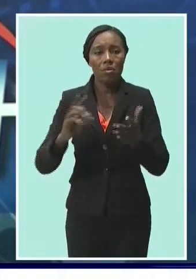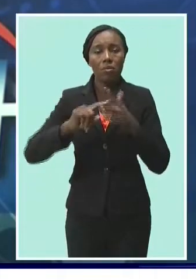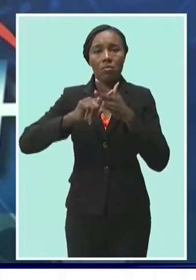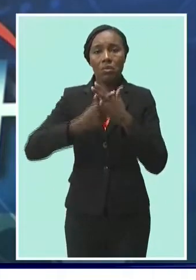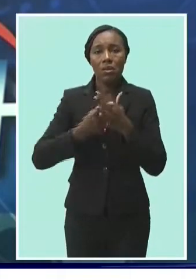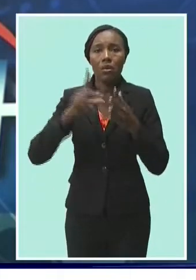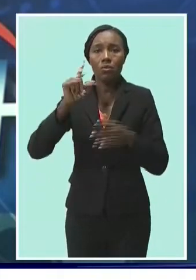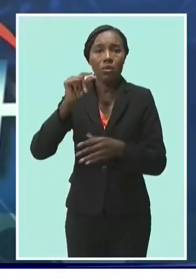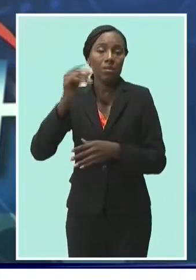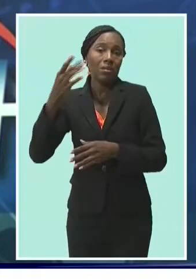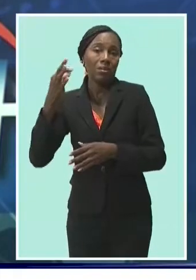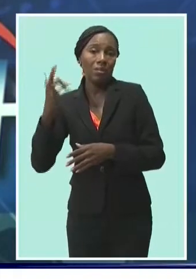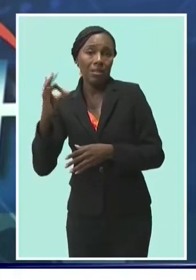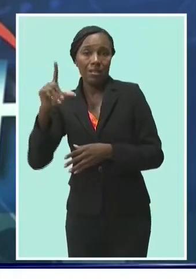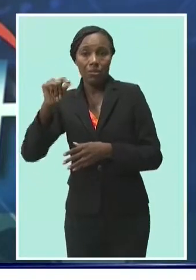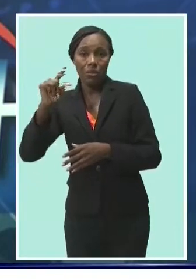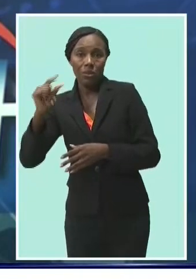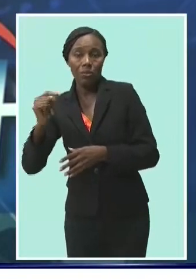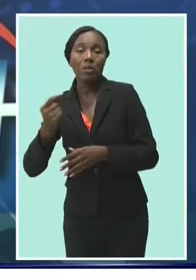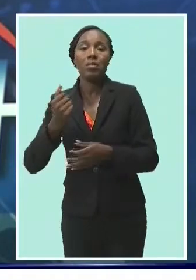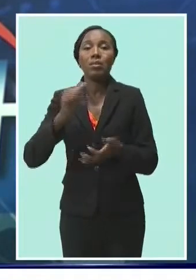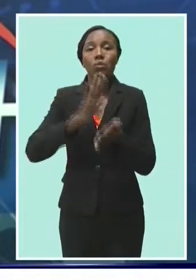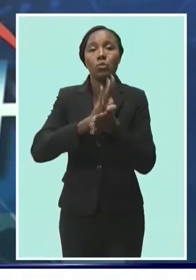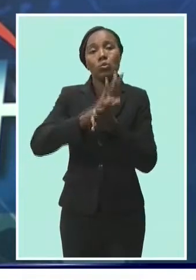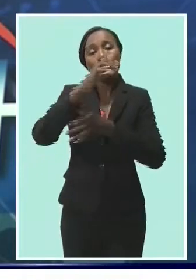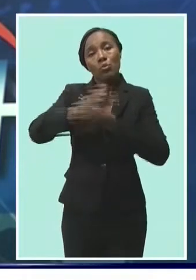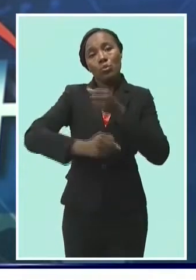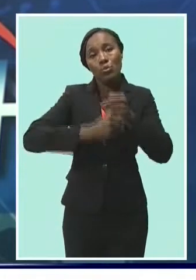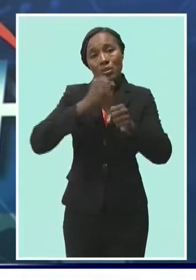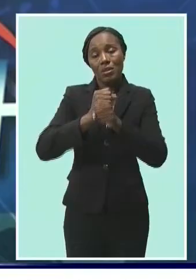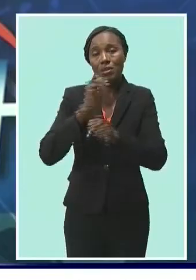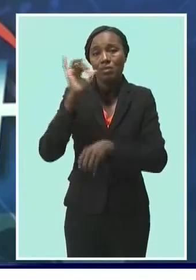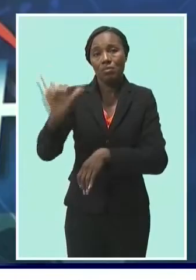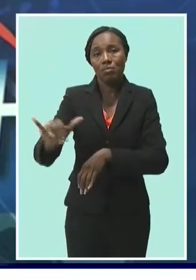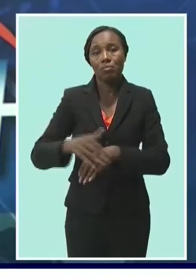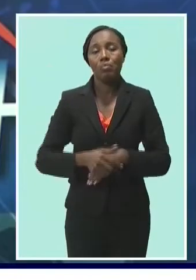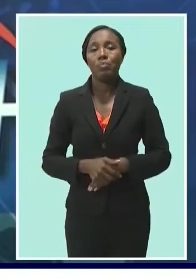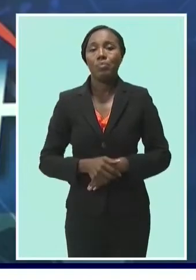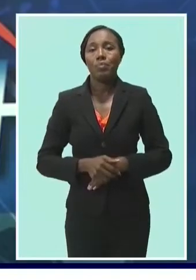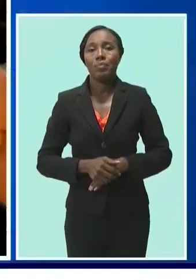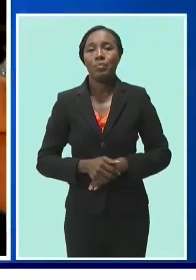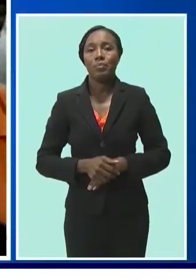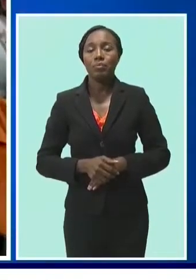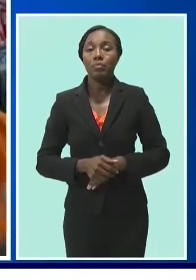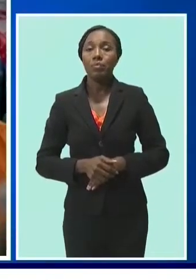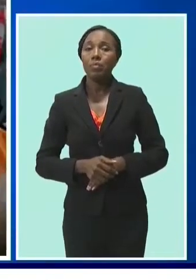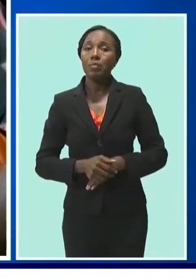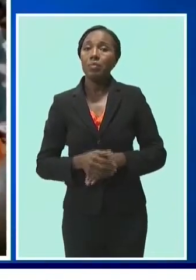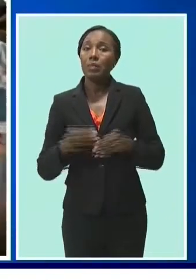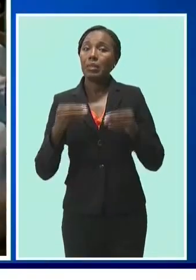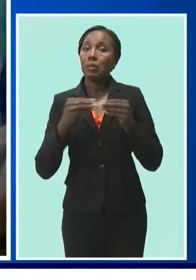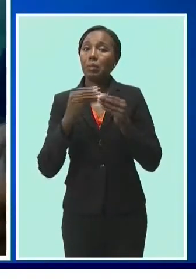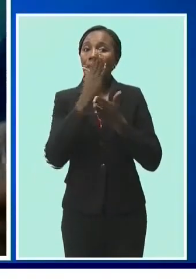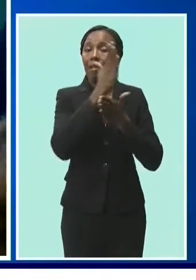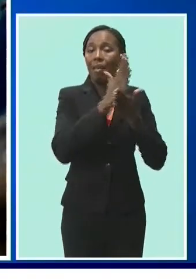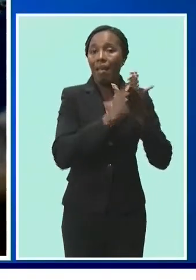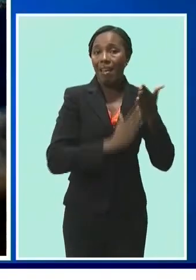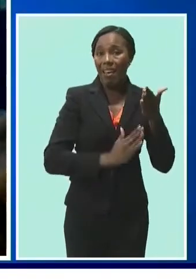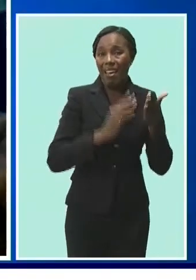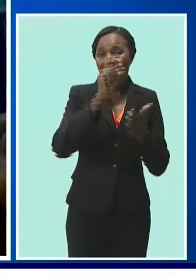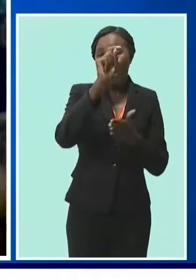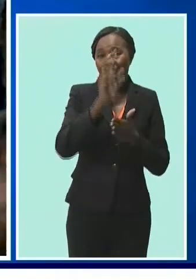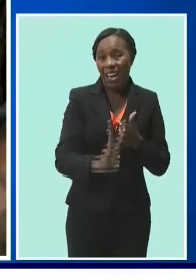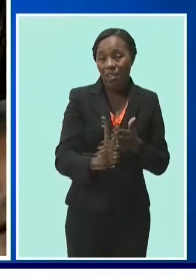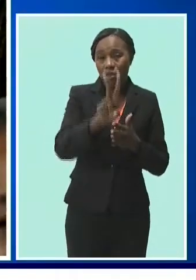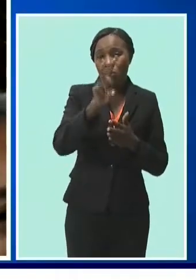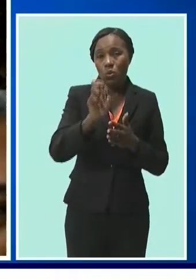for the 2019-2020 academic year at that facility. More than half of these 272 new